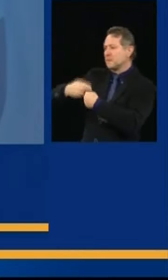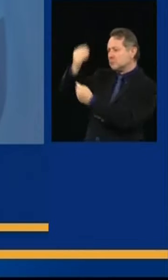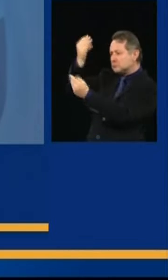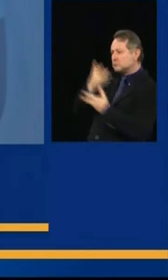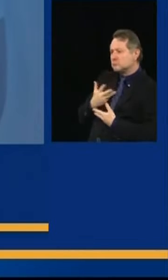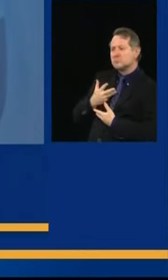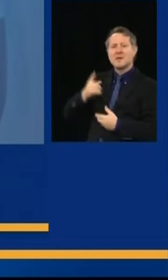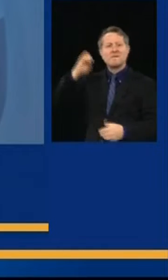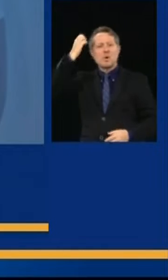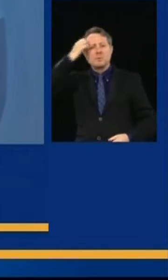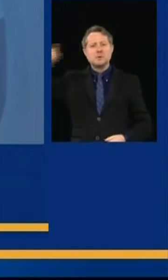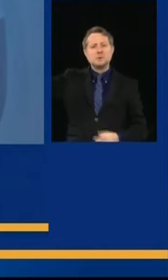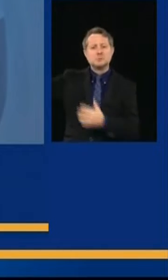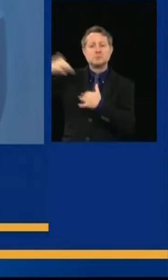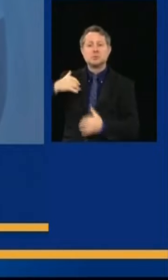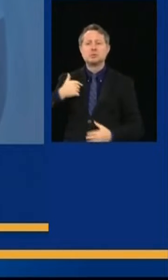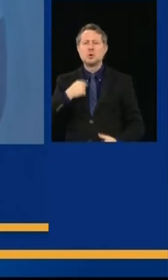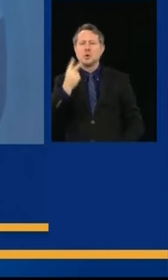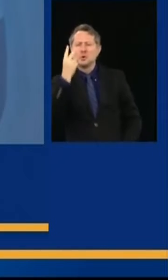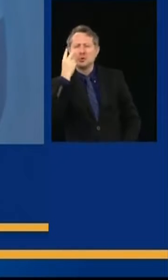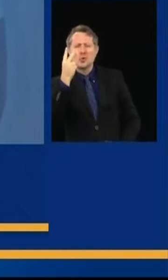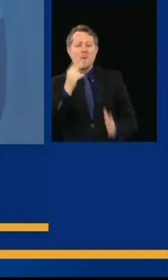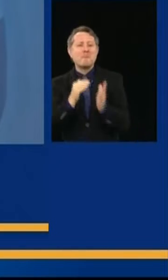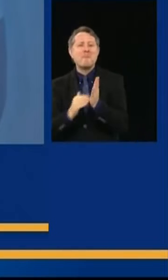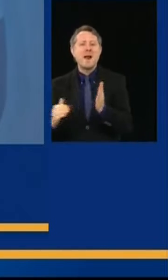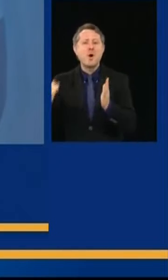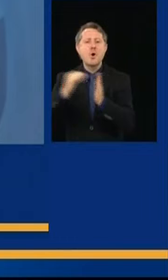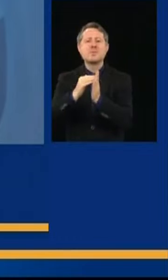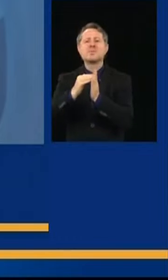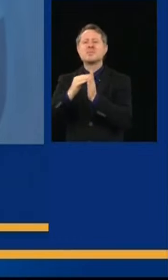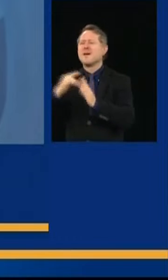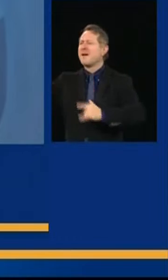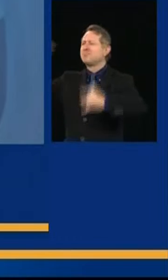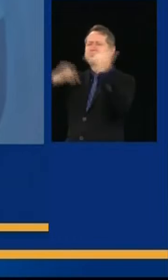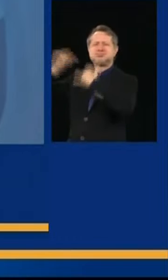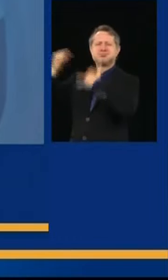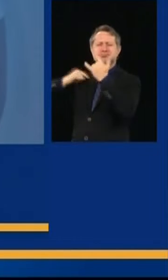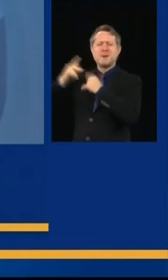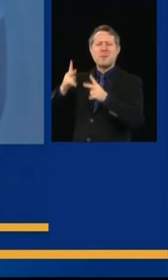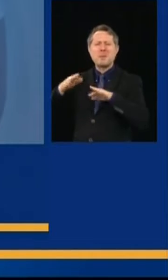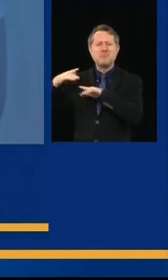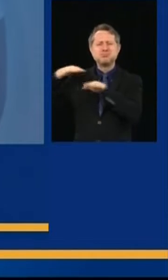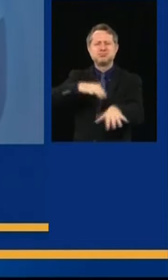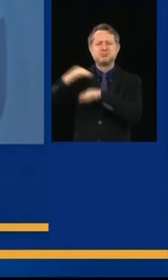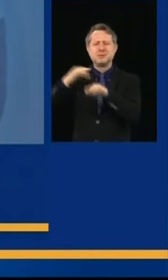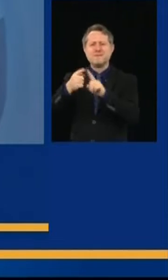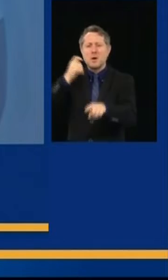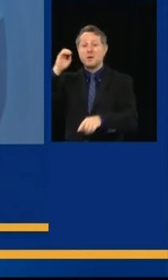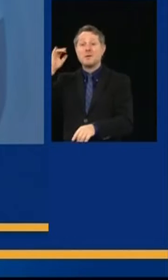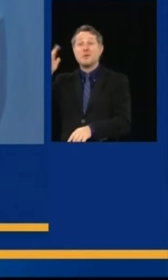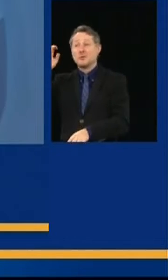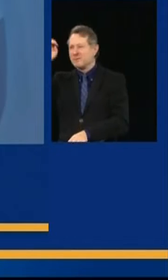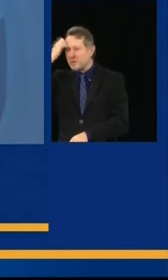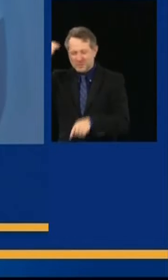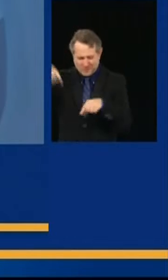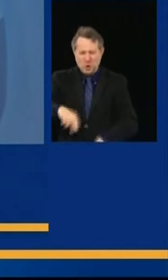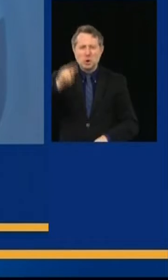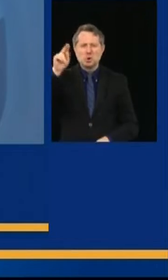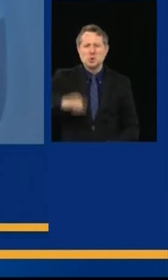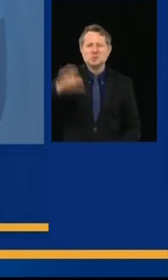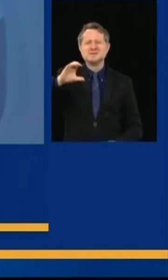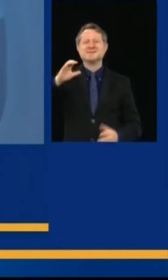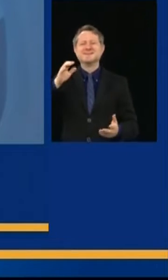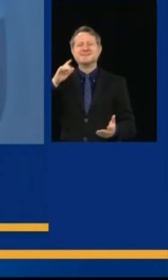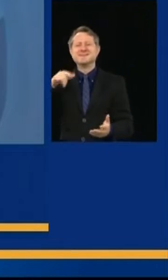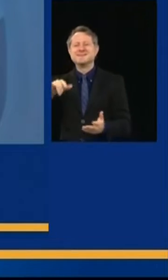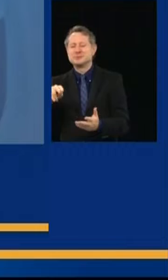Europeans come to New York, New Jersey, the big airports, international airport, JFK.